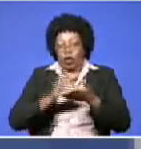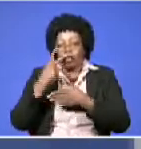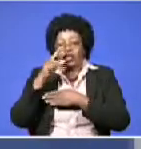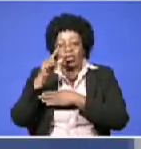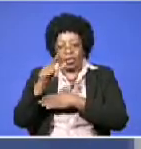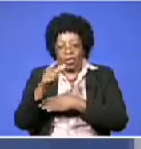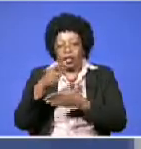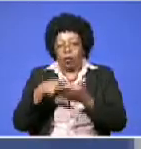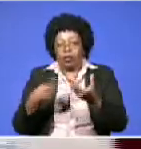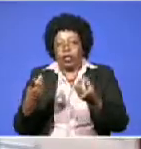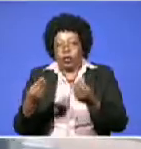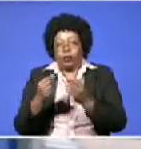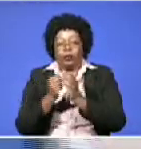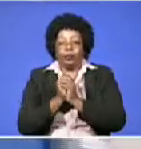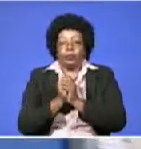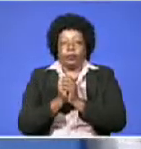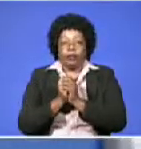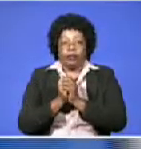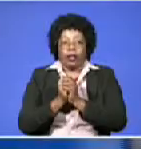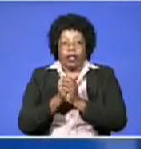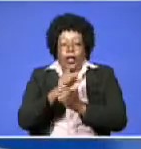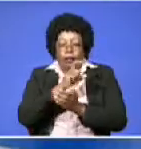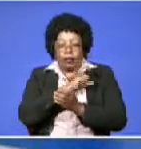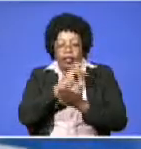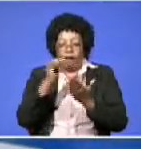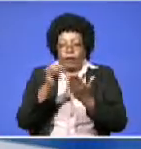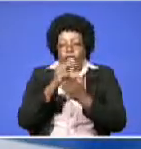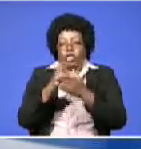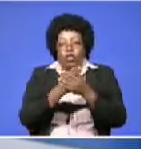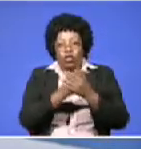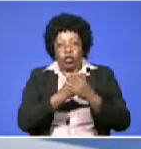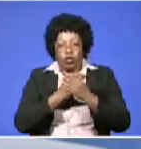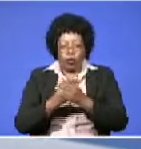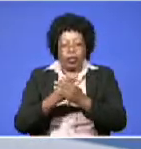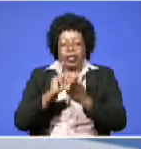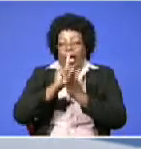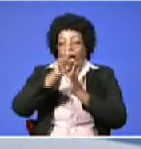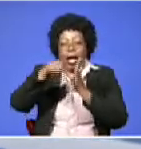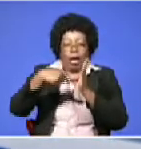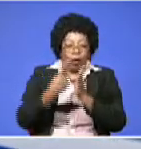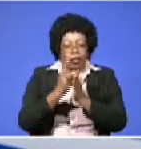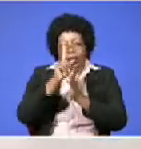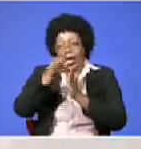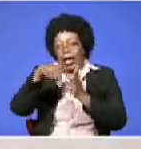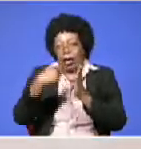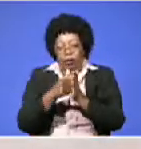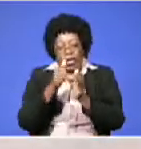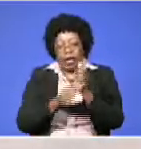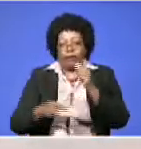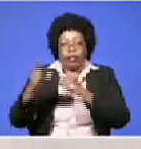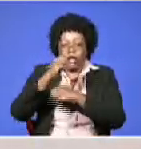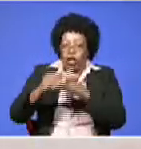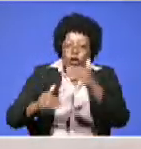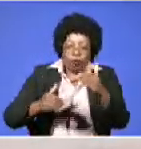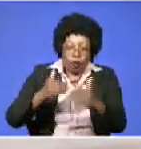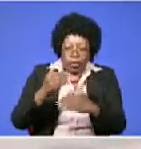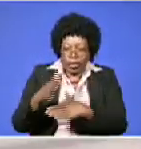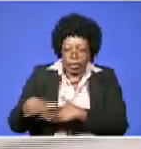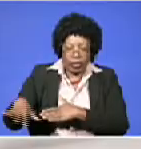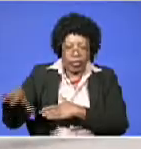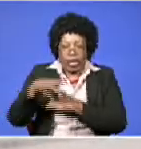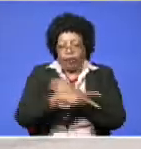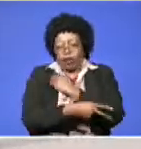look. Officers of the Crime Scene Investigations Unit spend countless hours every day processing the scenes of murders, armed